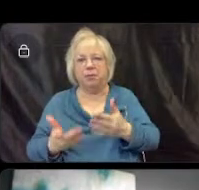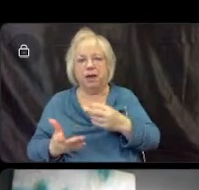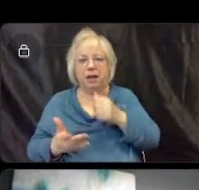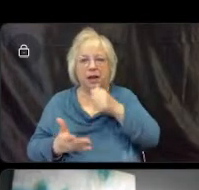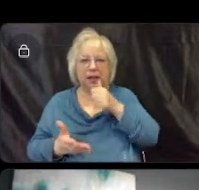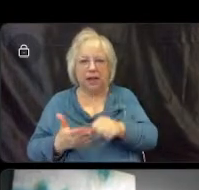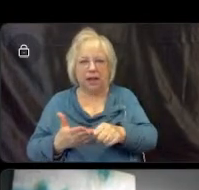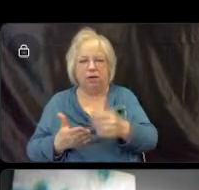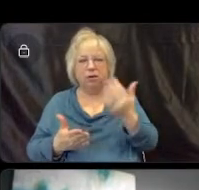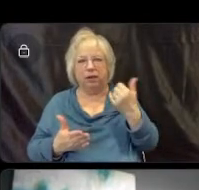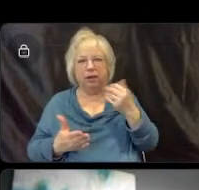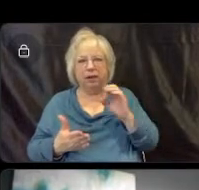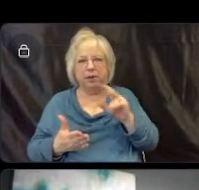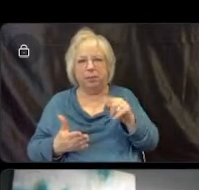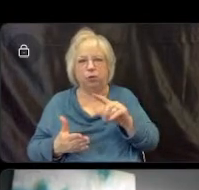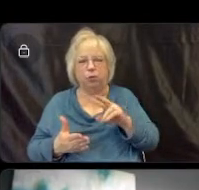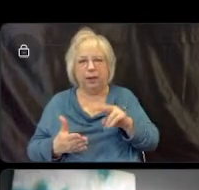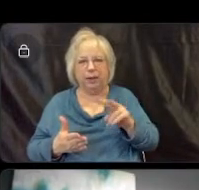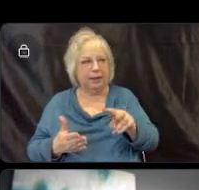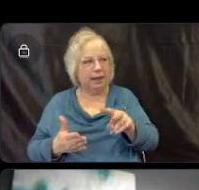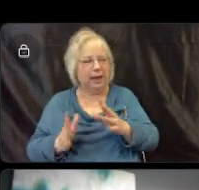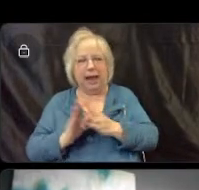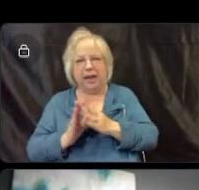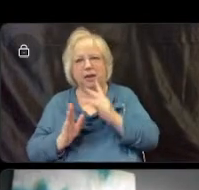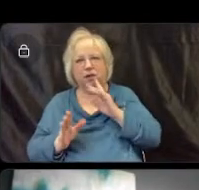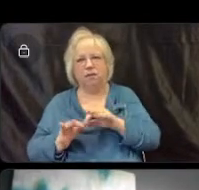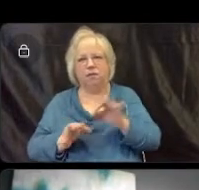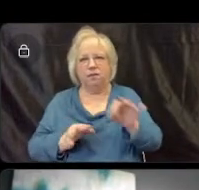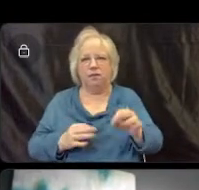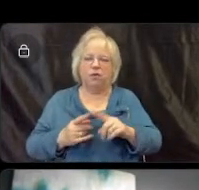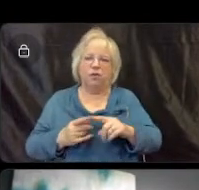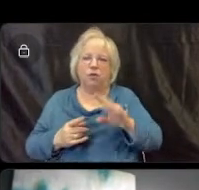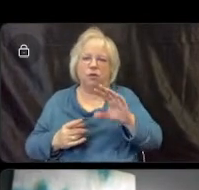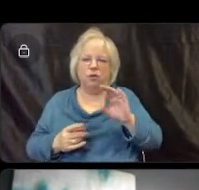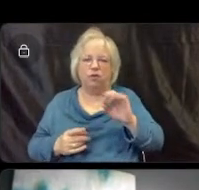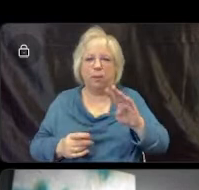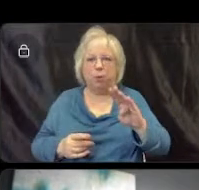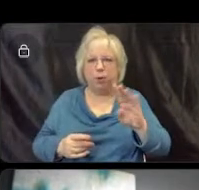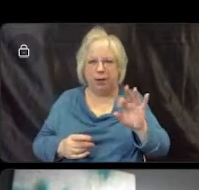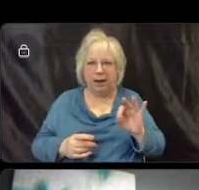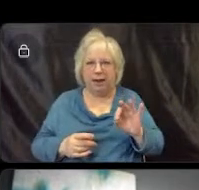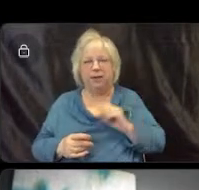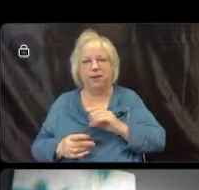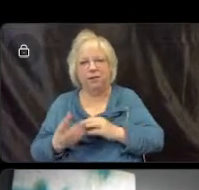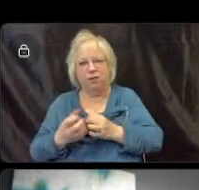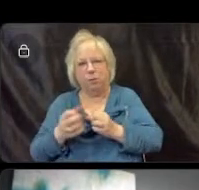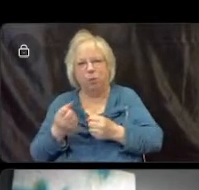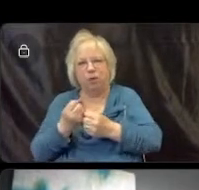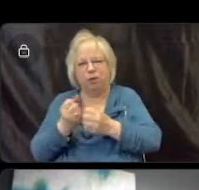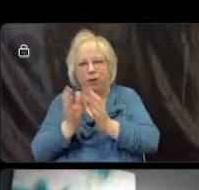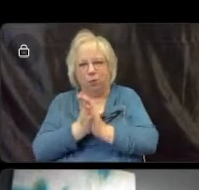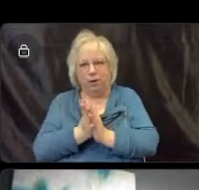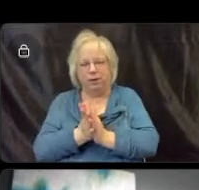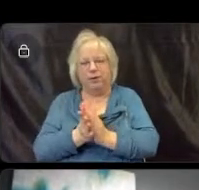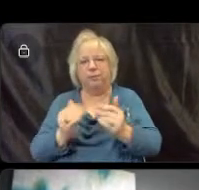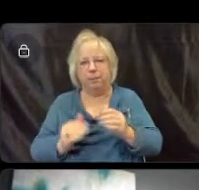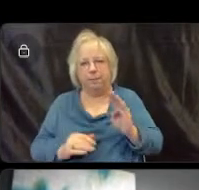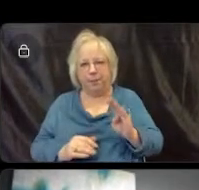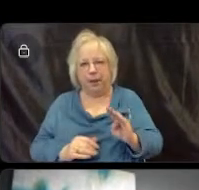December 22nd requesting this application be deferred to the February 9th agenda. Staff supports that request. Item